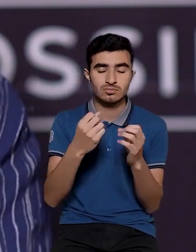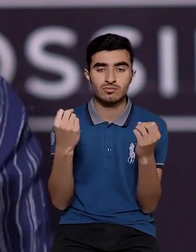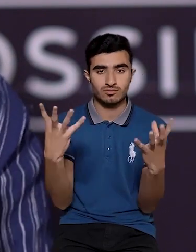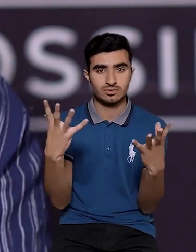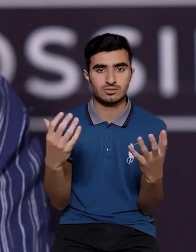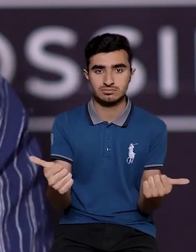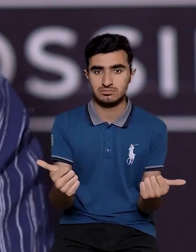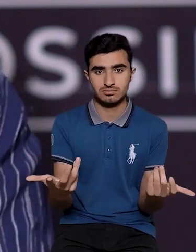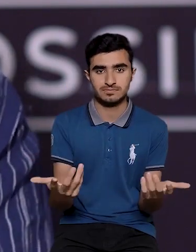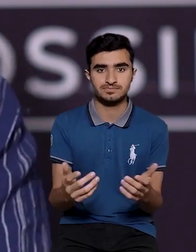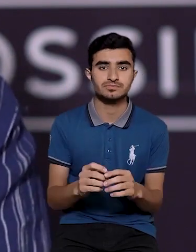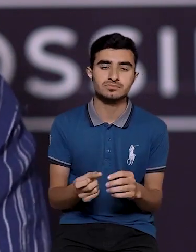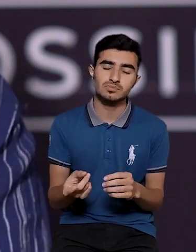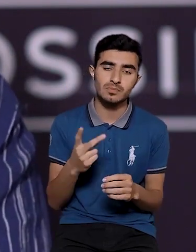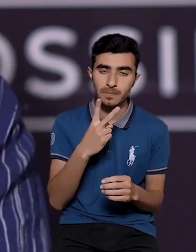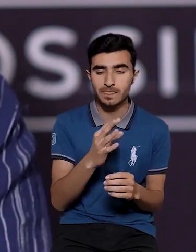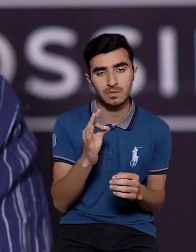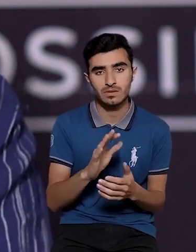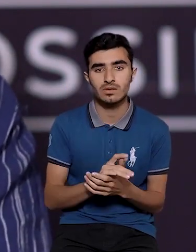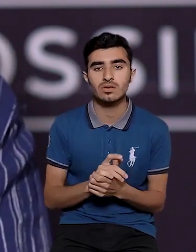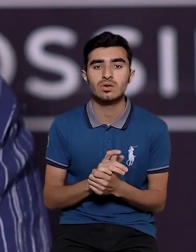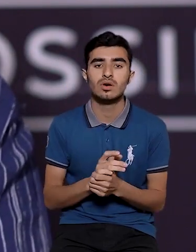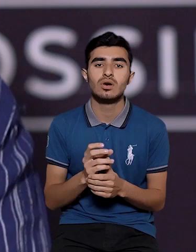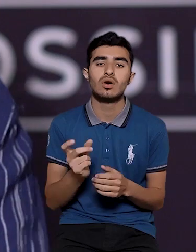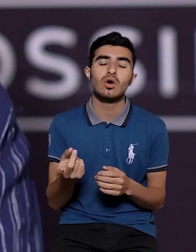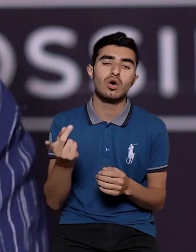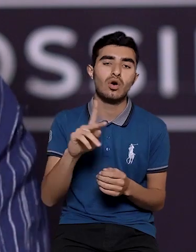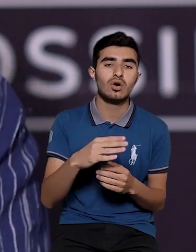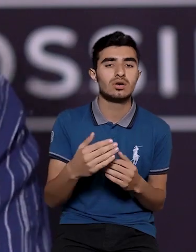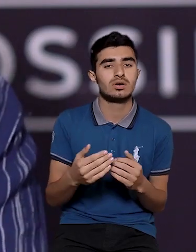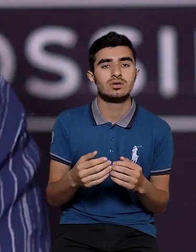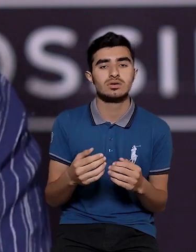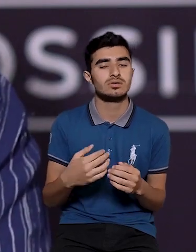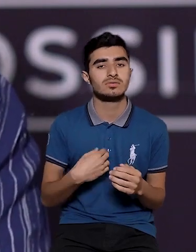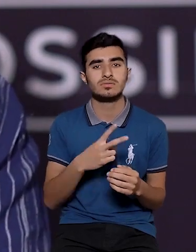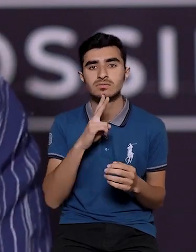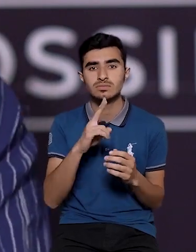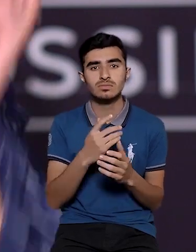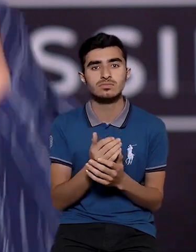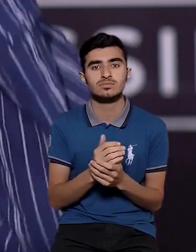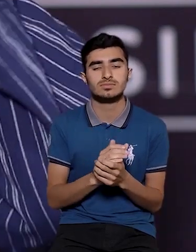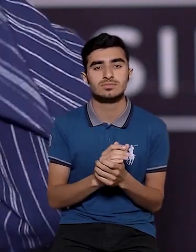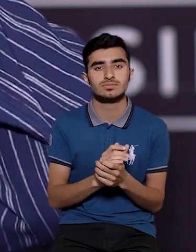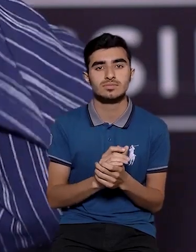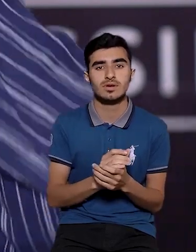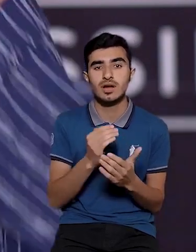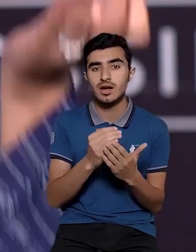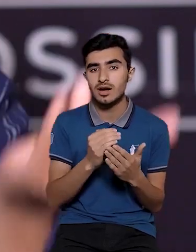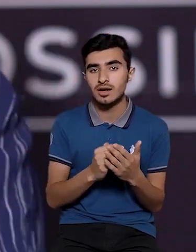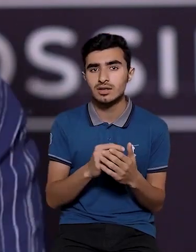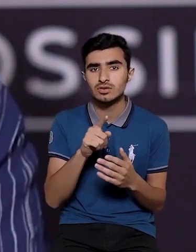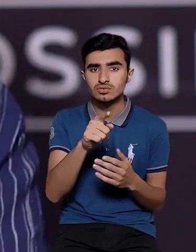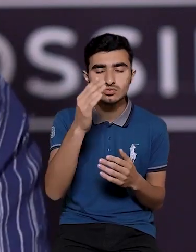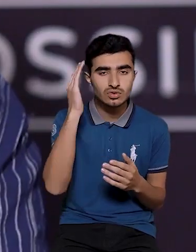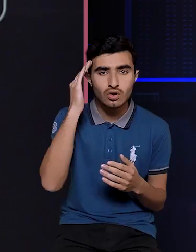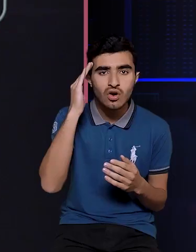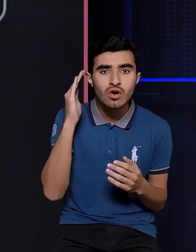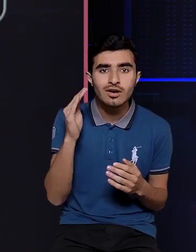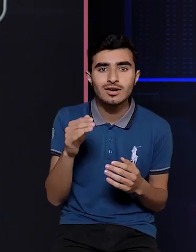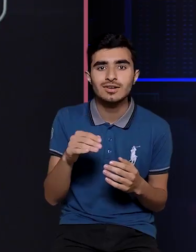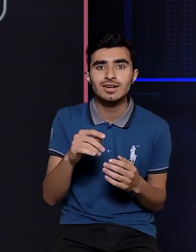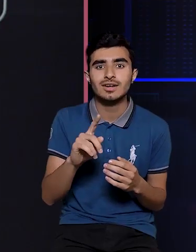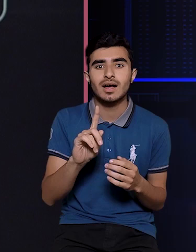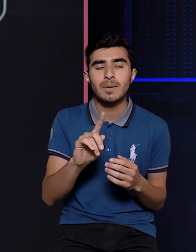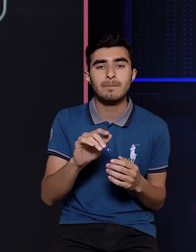not, from the before picture and the after picture, like the after picture looked like the that bald spot was never there.